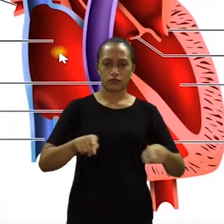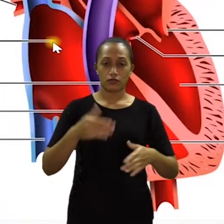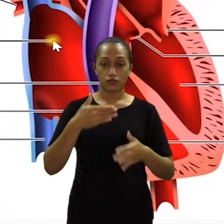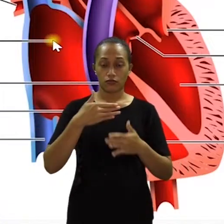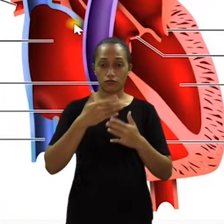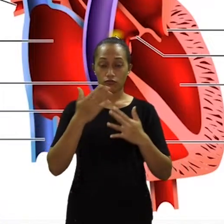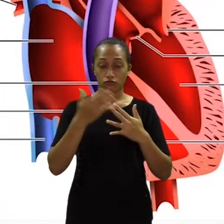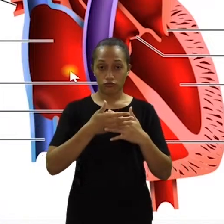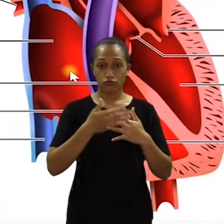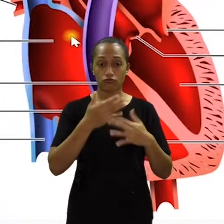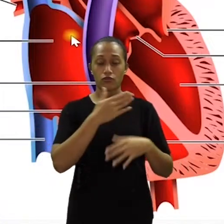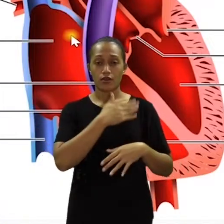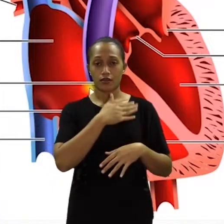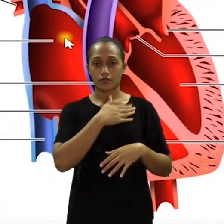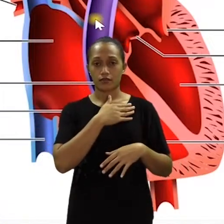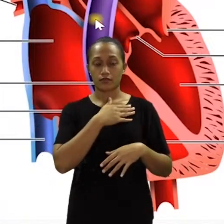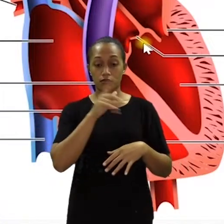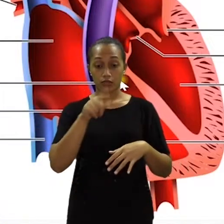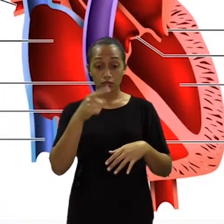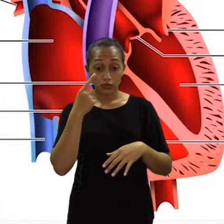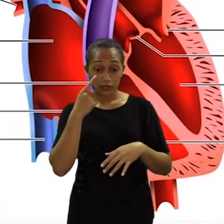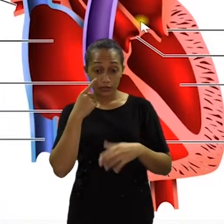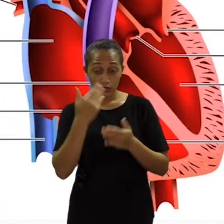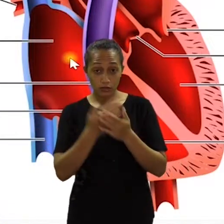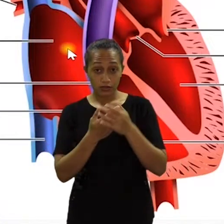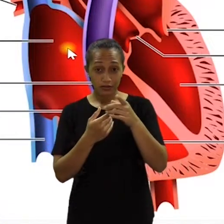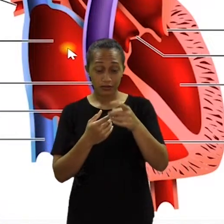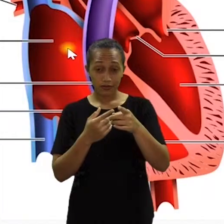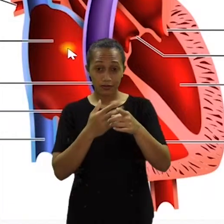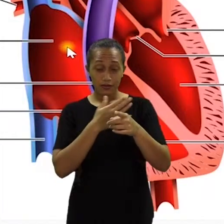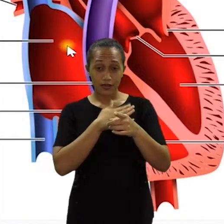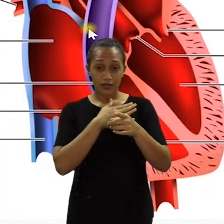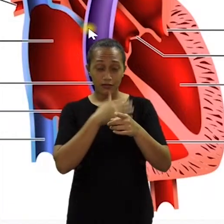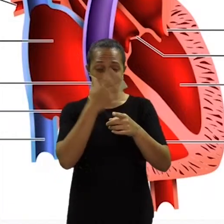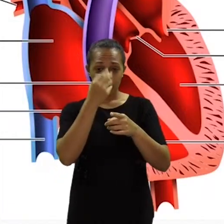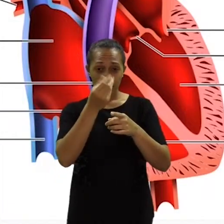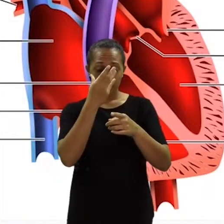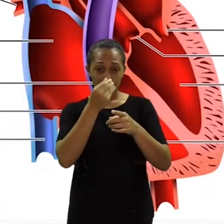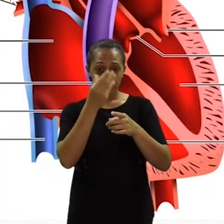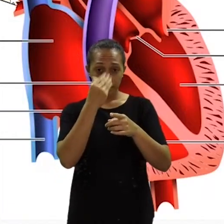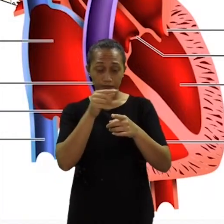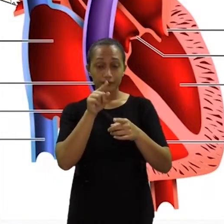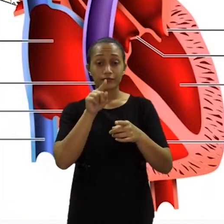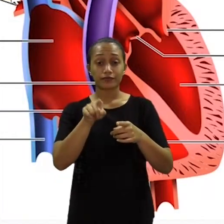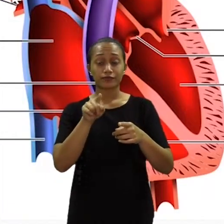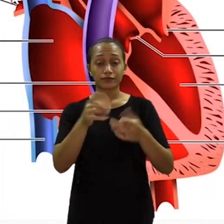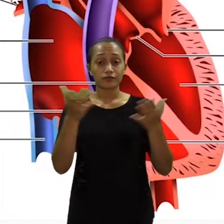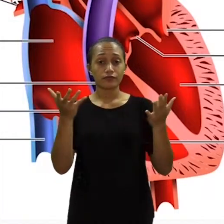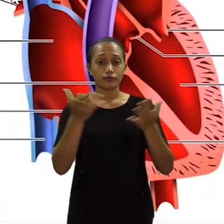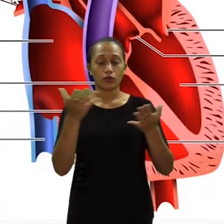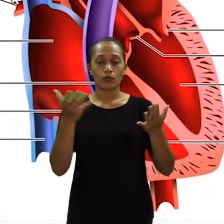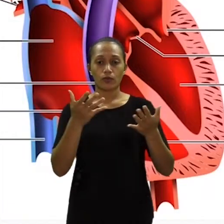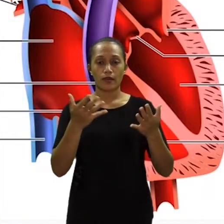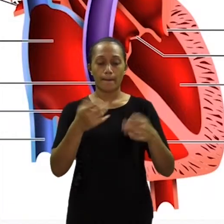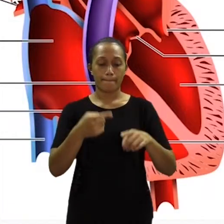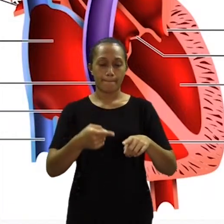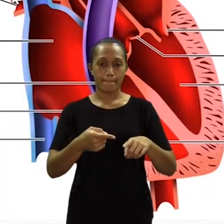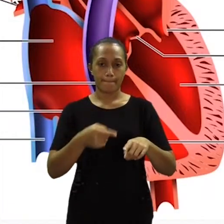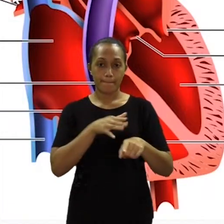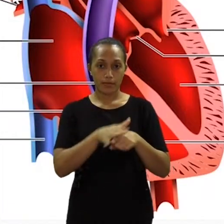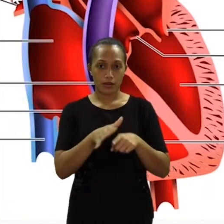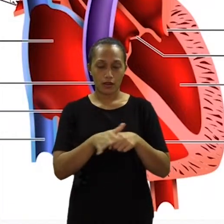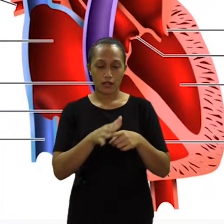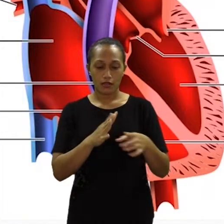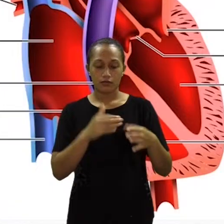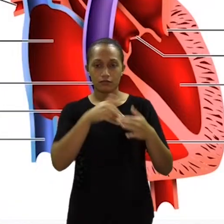you see on this human heart given on the screen, this is where the blood enters